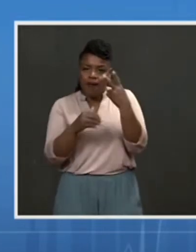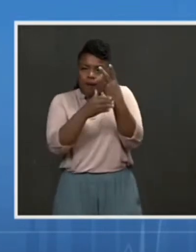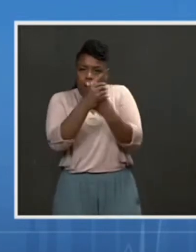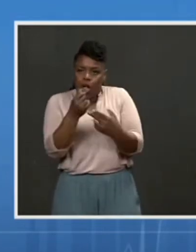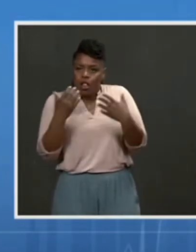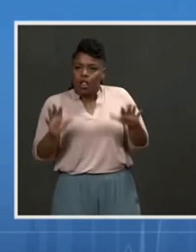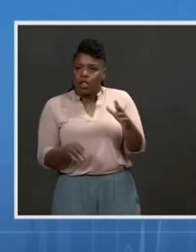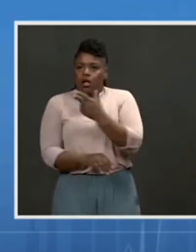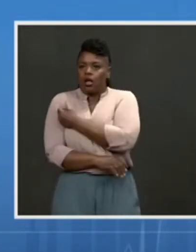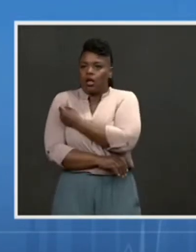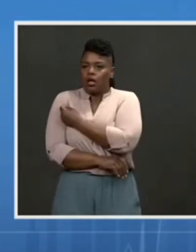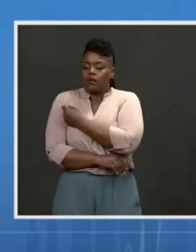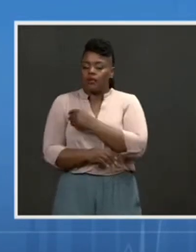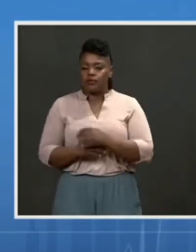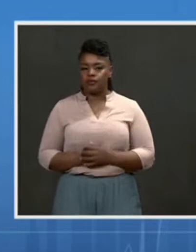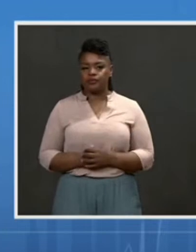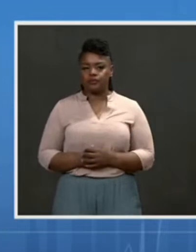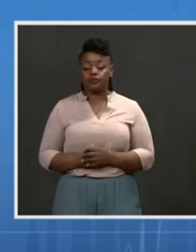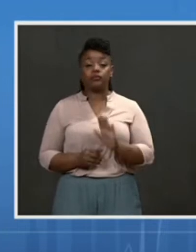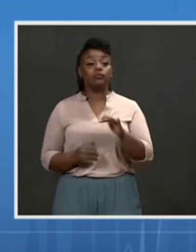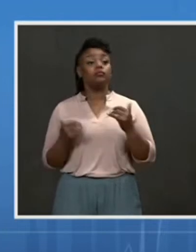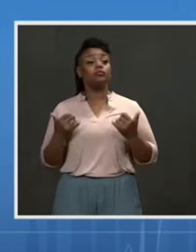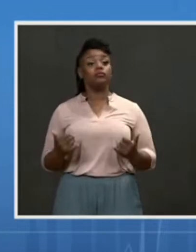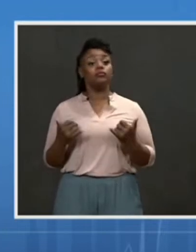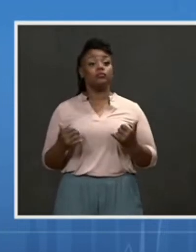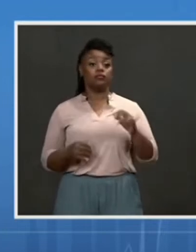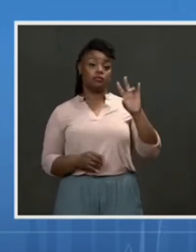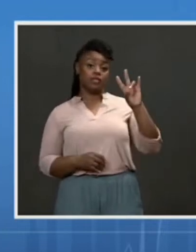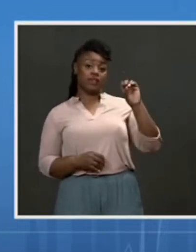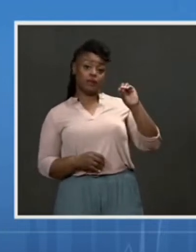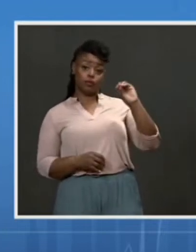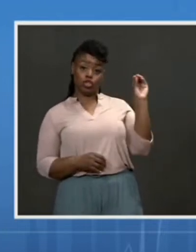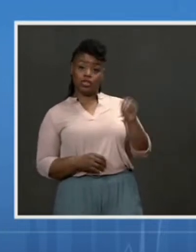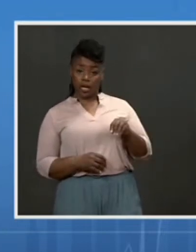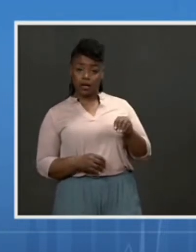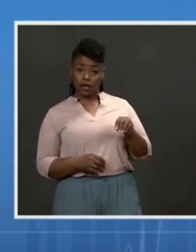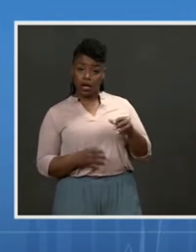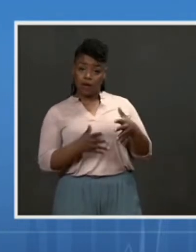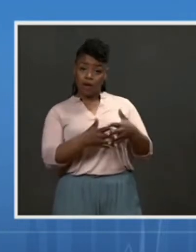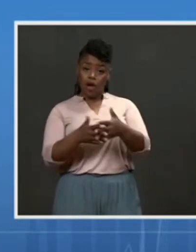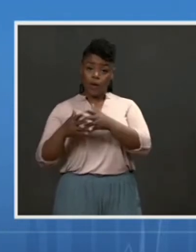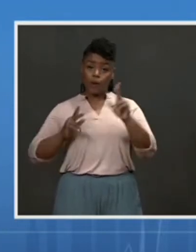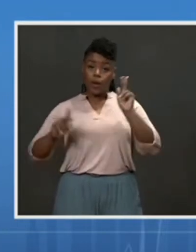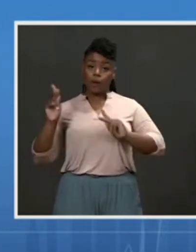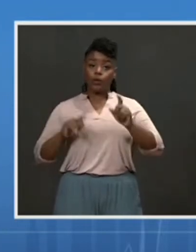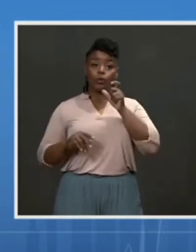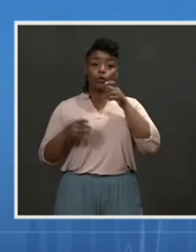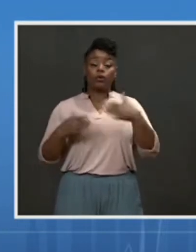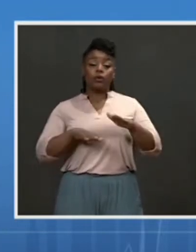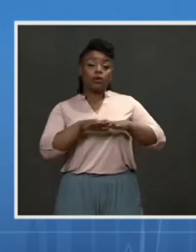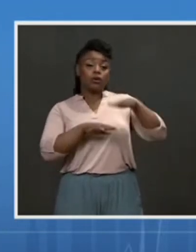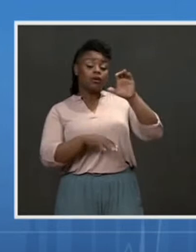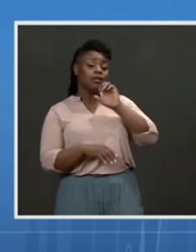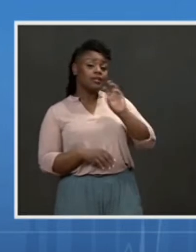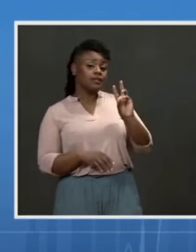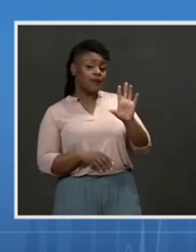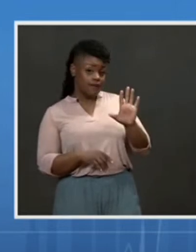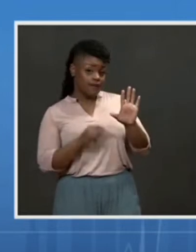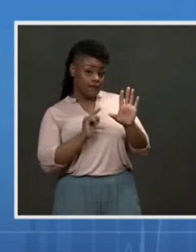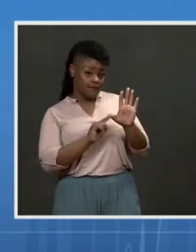milestone. 70% of Americans aged 65 and over have now received at least 1